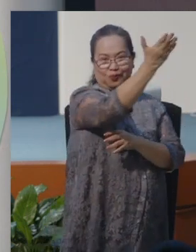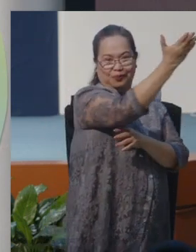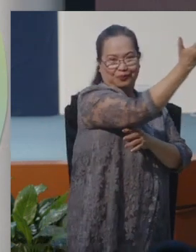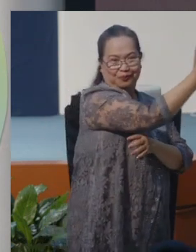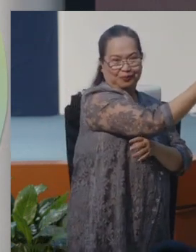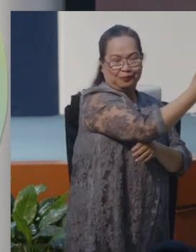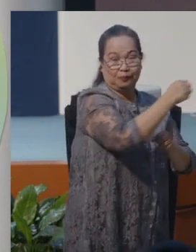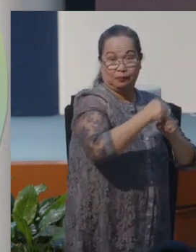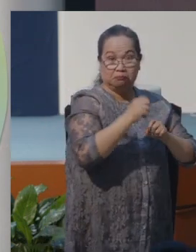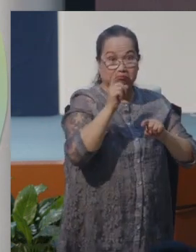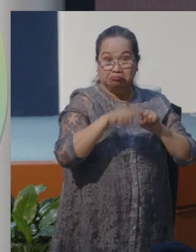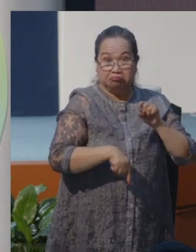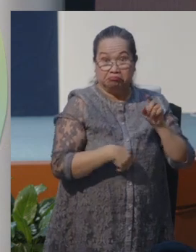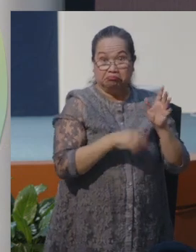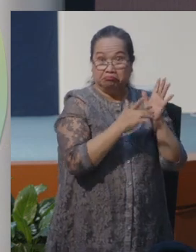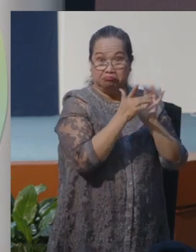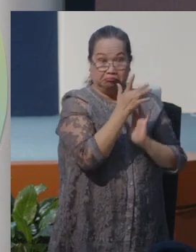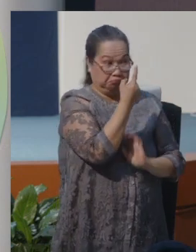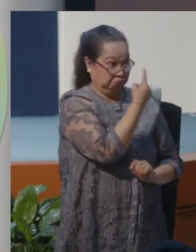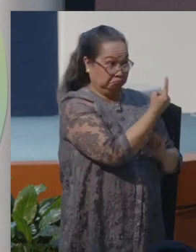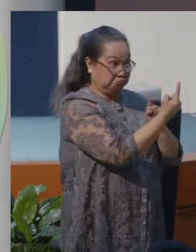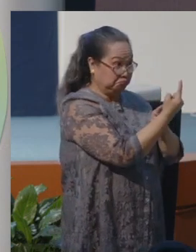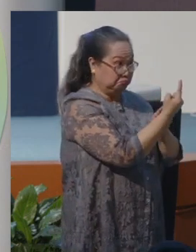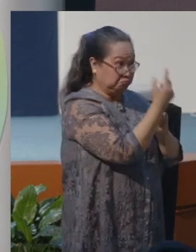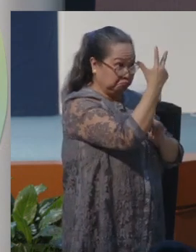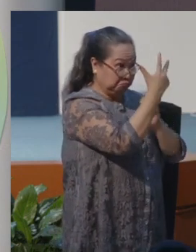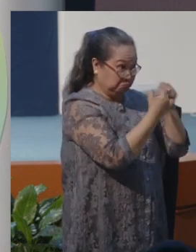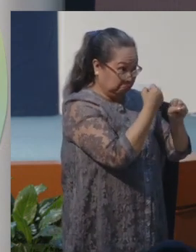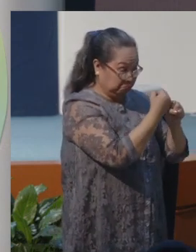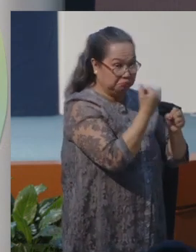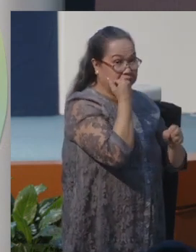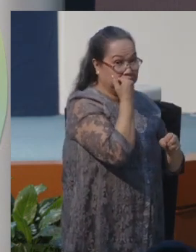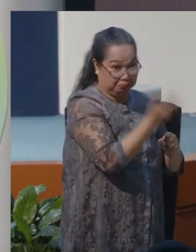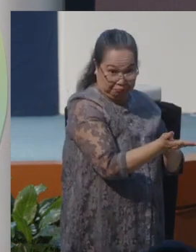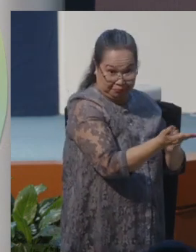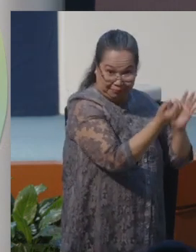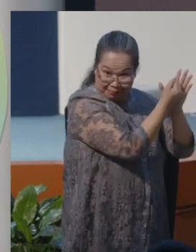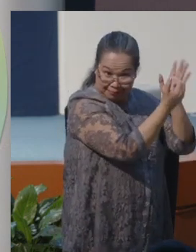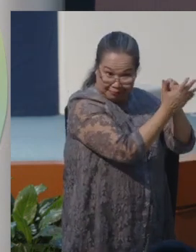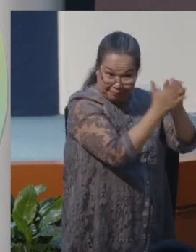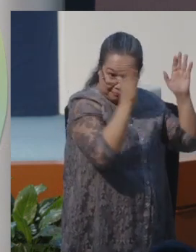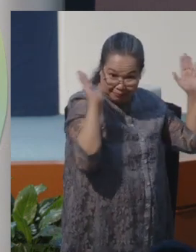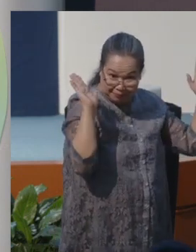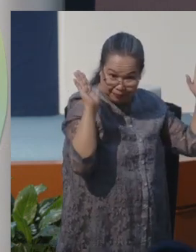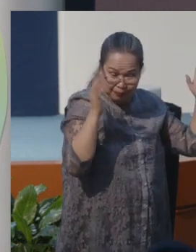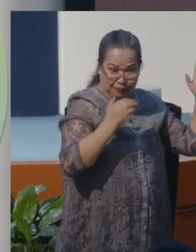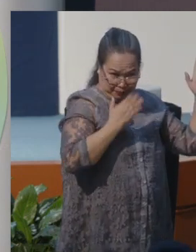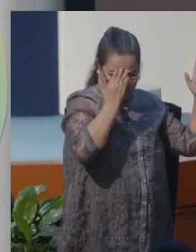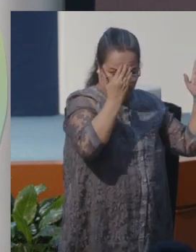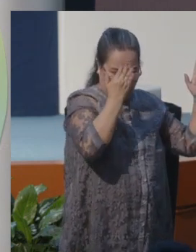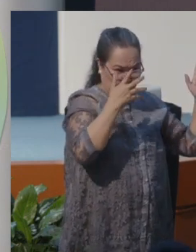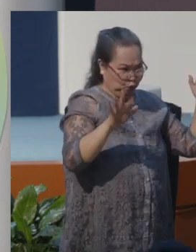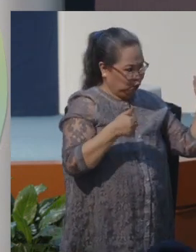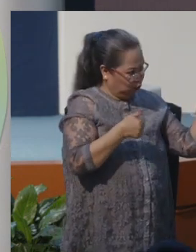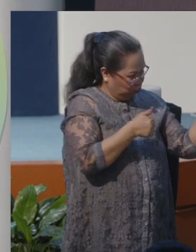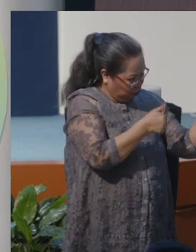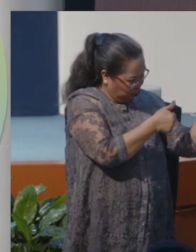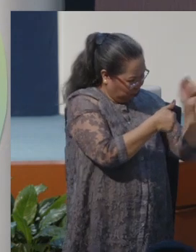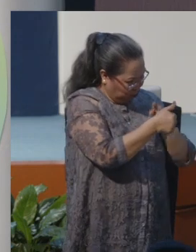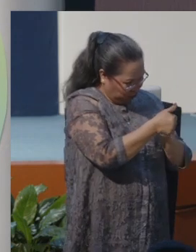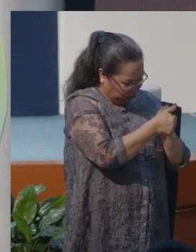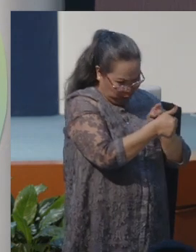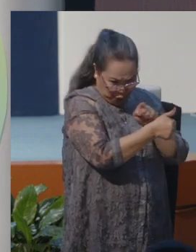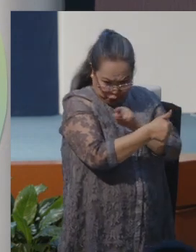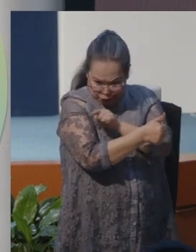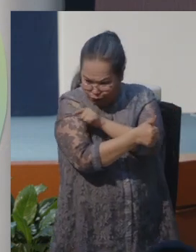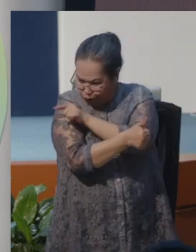na niya magagawa yun. Alam niya na in 3 years, siya ay pupunta sa krus. Kaya kailangan niyang ihanda sila.